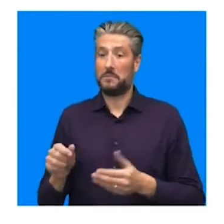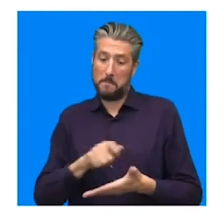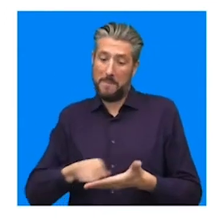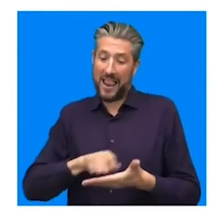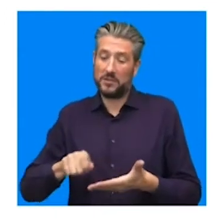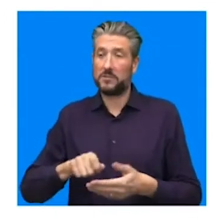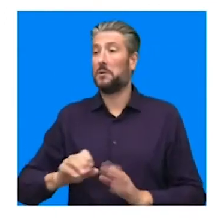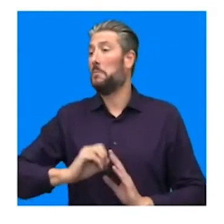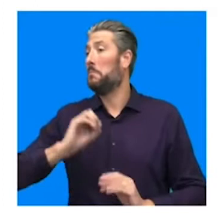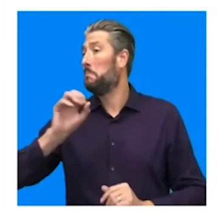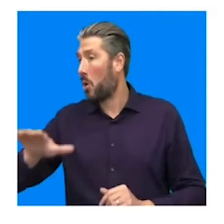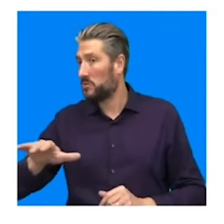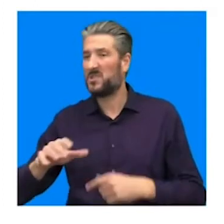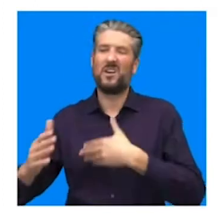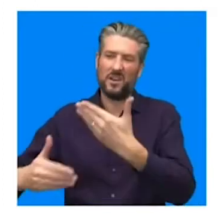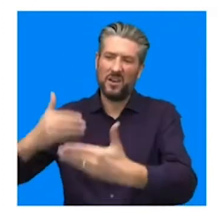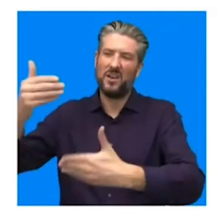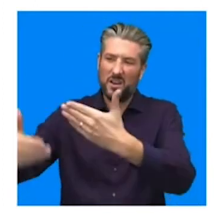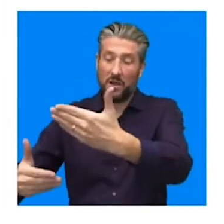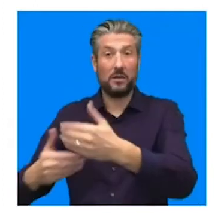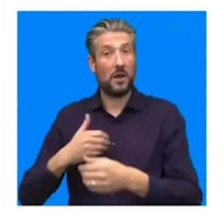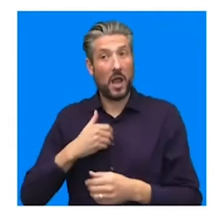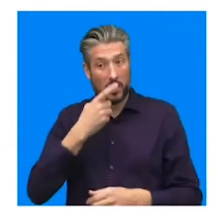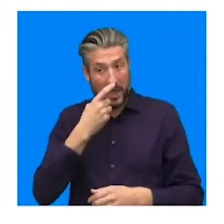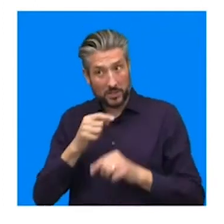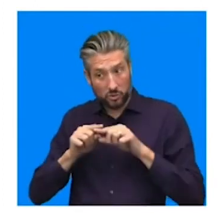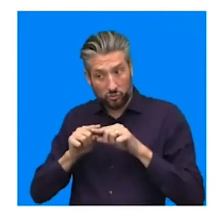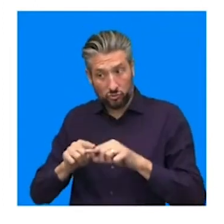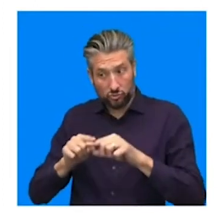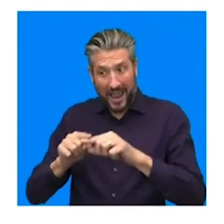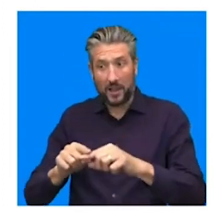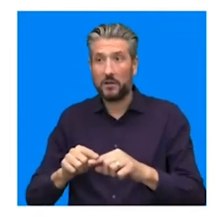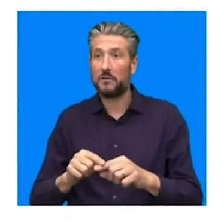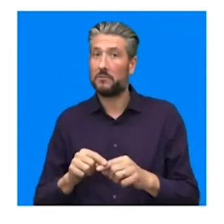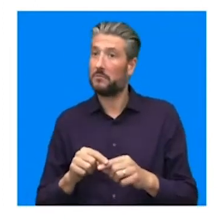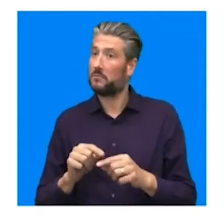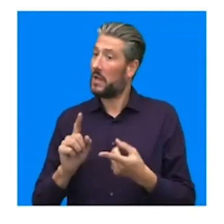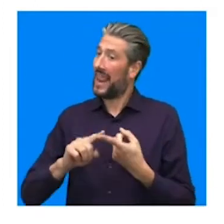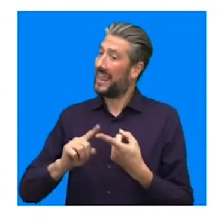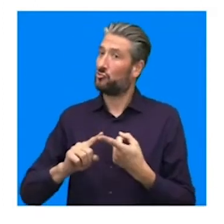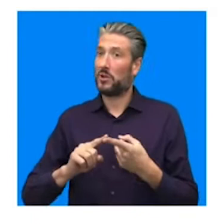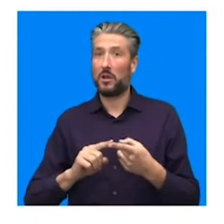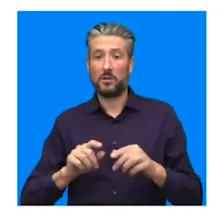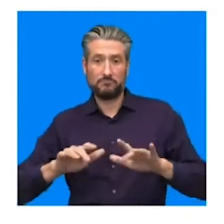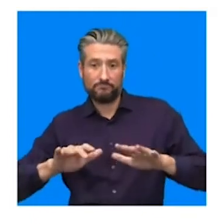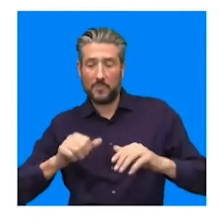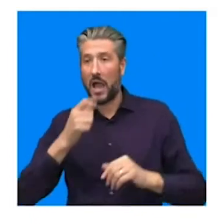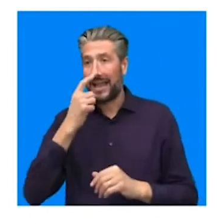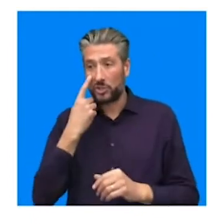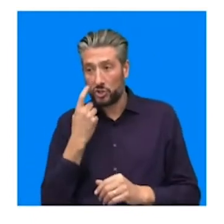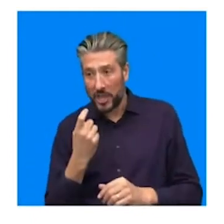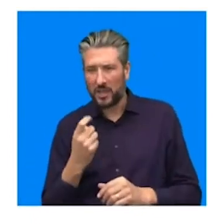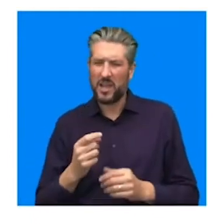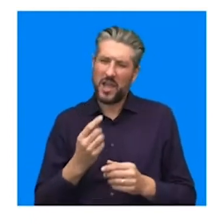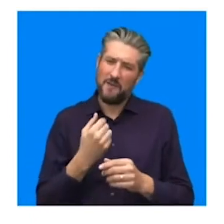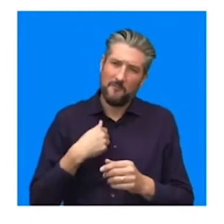at the Bureau of Elections, and when it was actually counted. And I could do that all electronically. And I was checking that every 20 minutes, I think, just to make